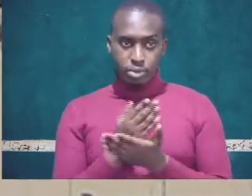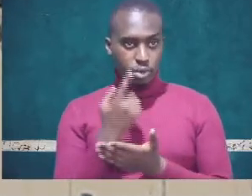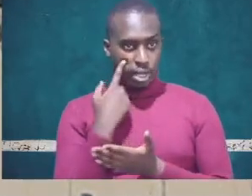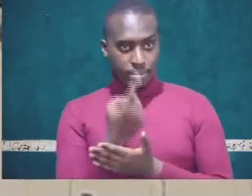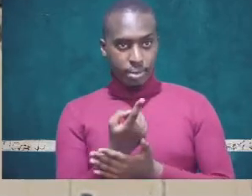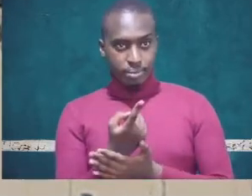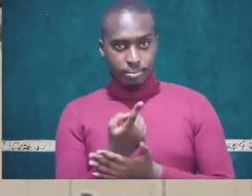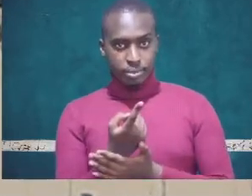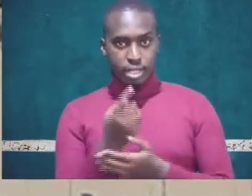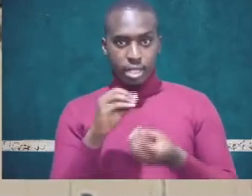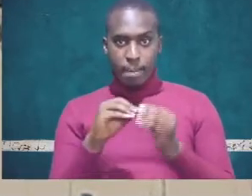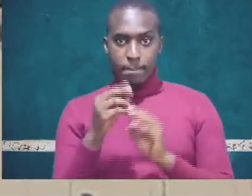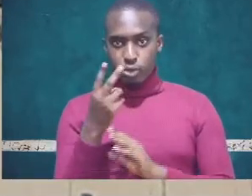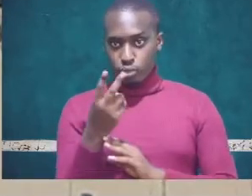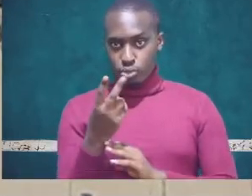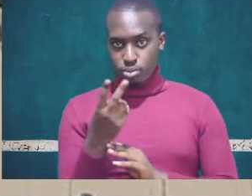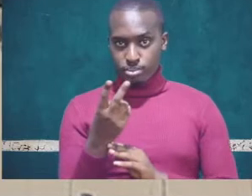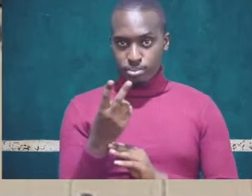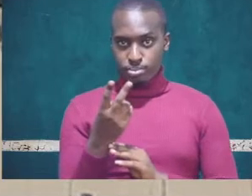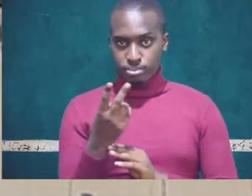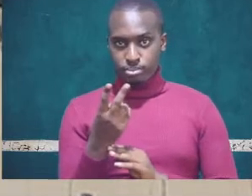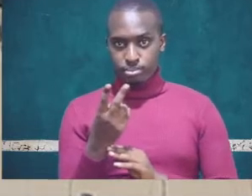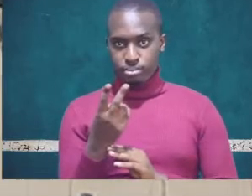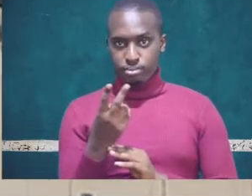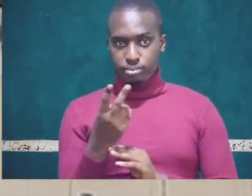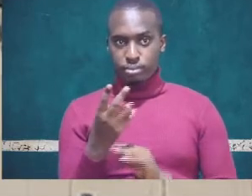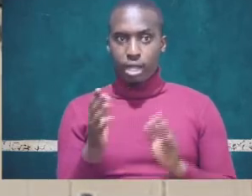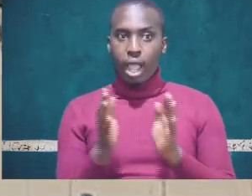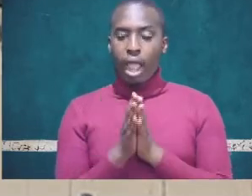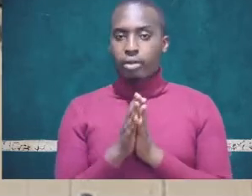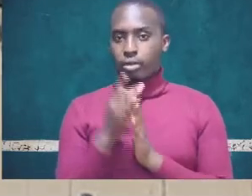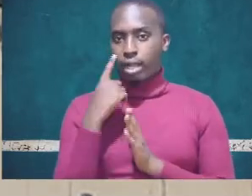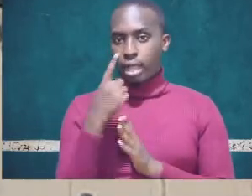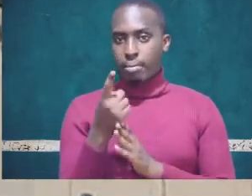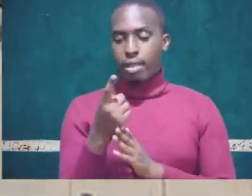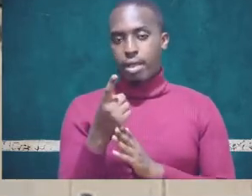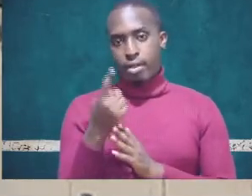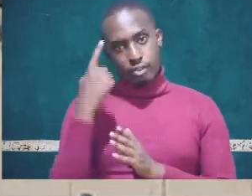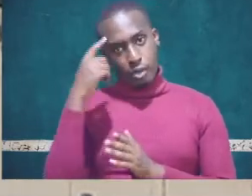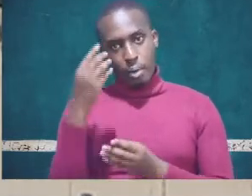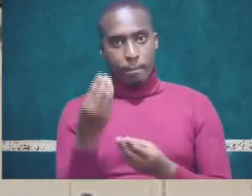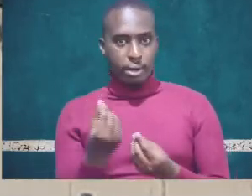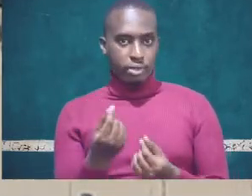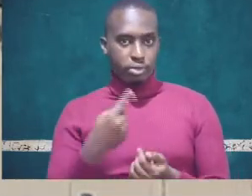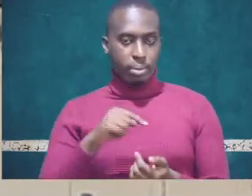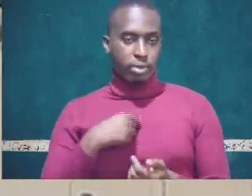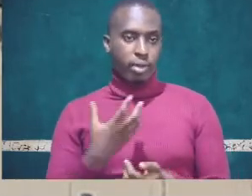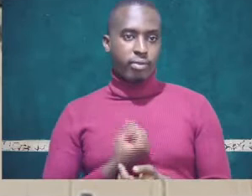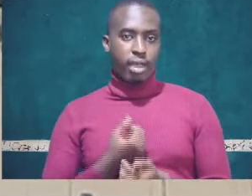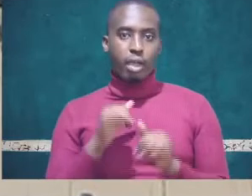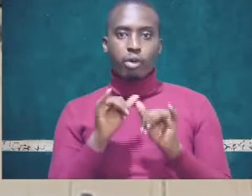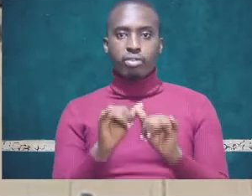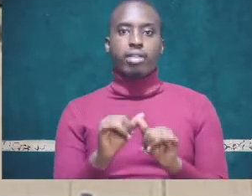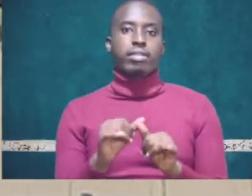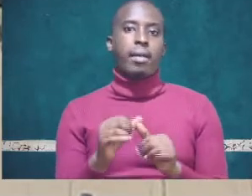check our table number 2, and you check the row for prices, we have a constant